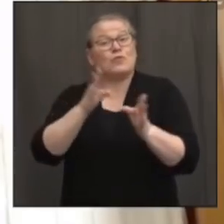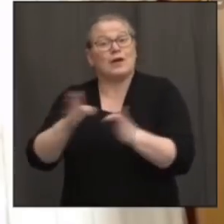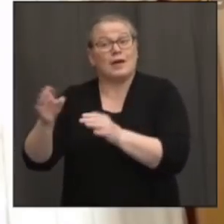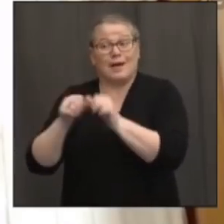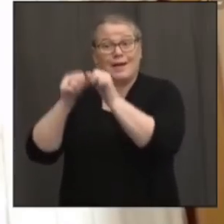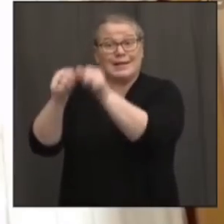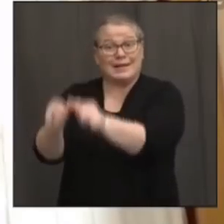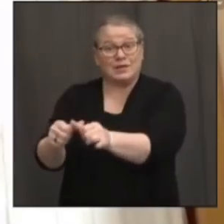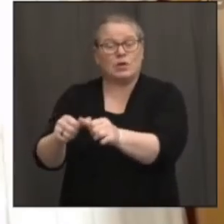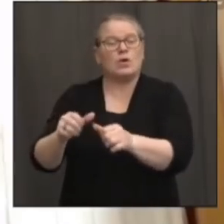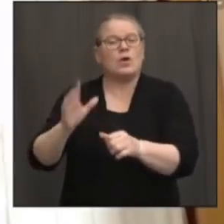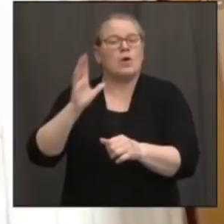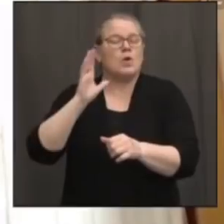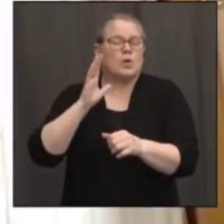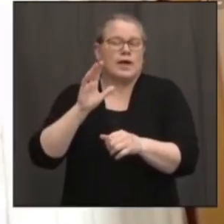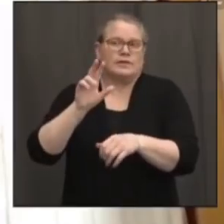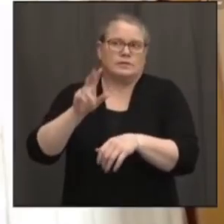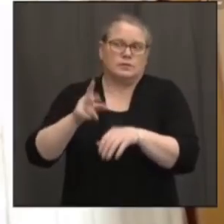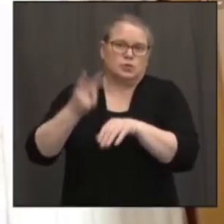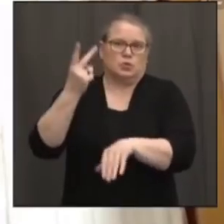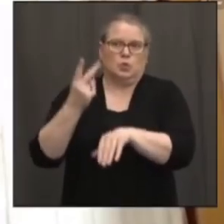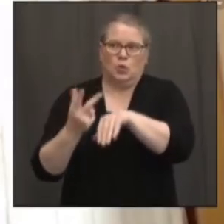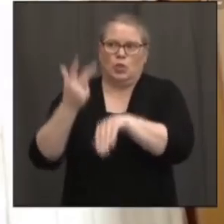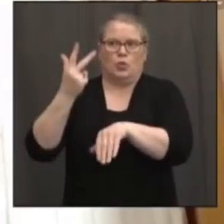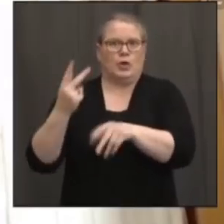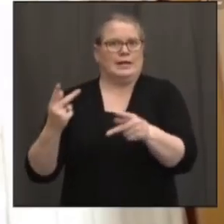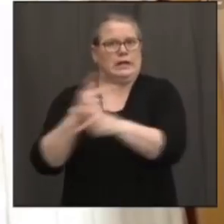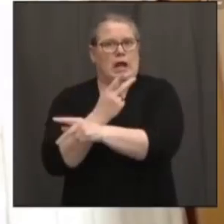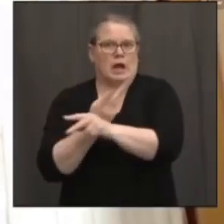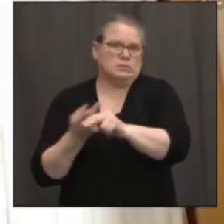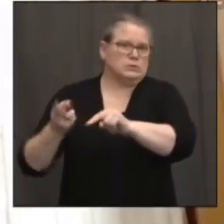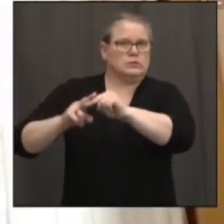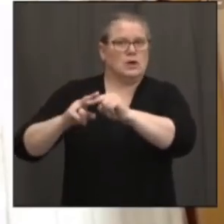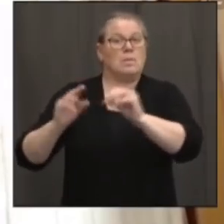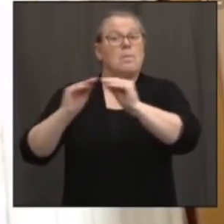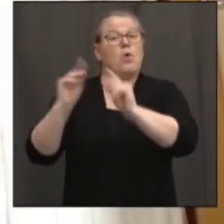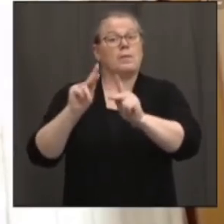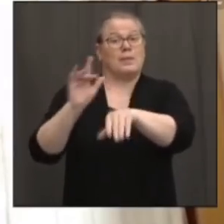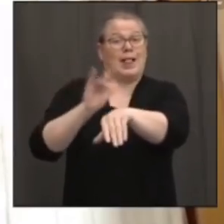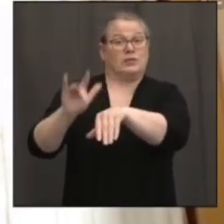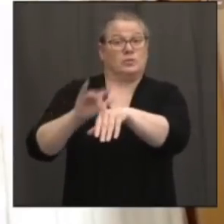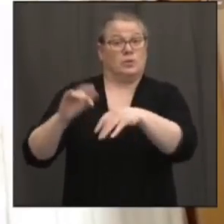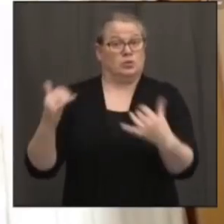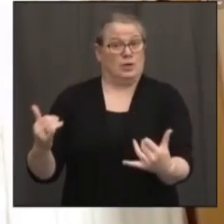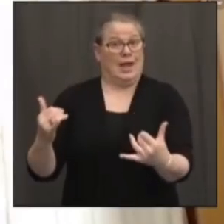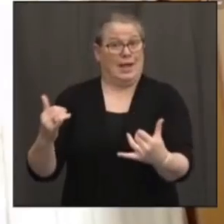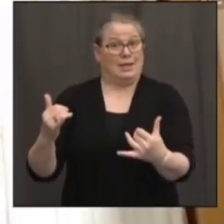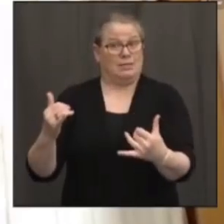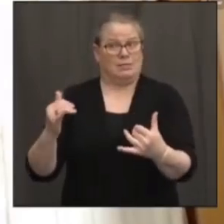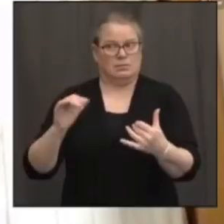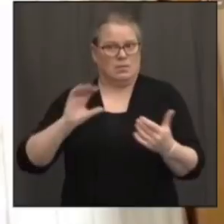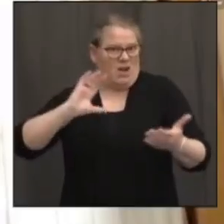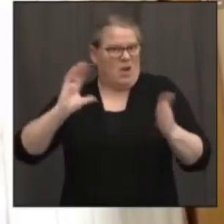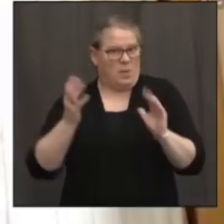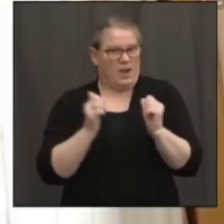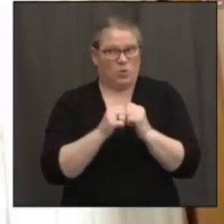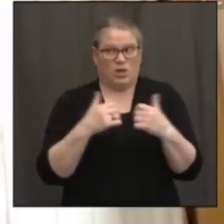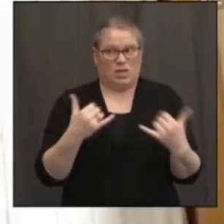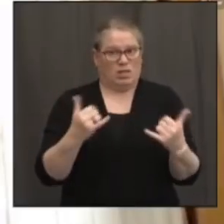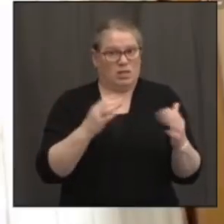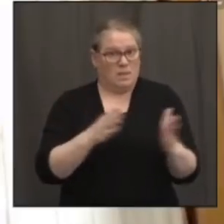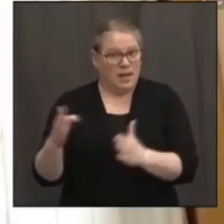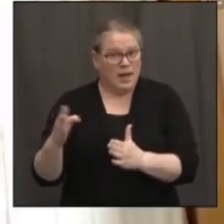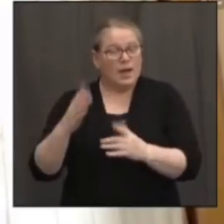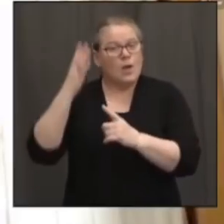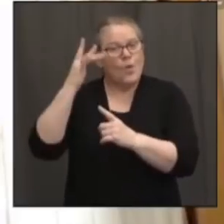3 times more people eligible today than we do as it is. Based on those various